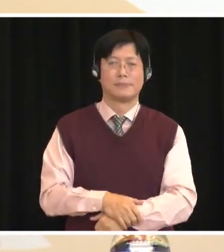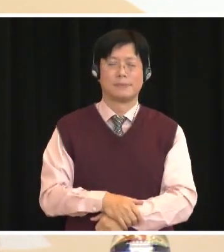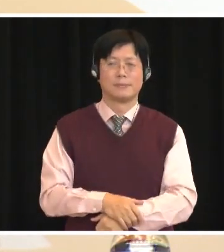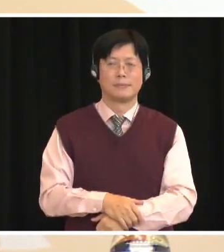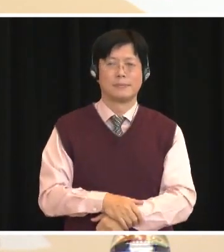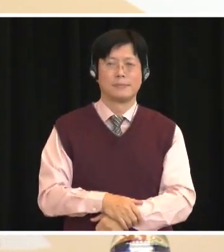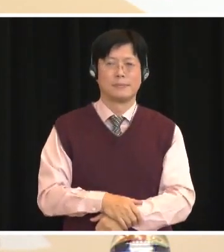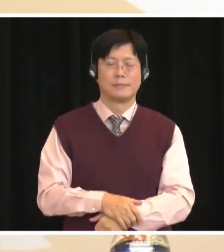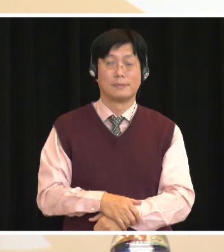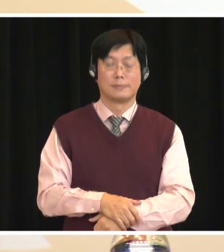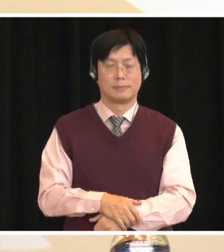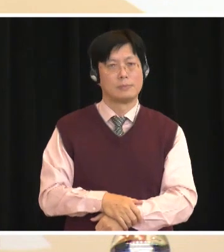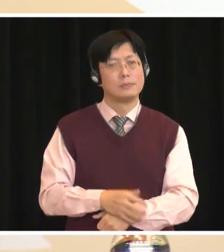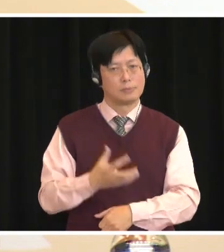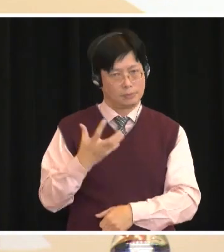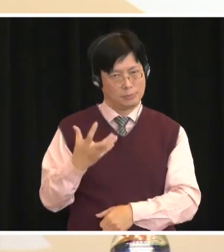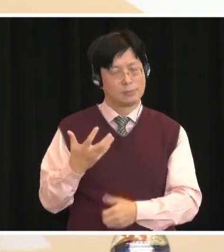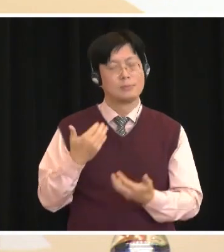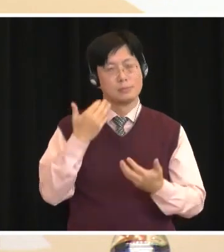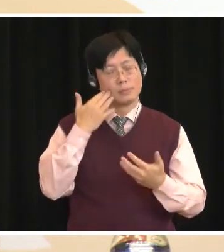last word.